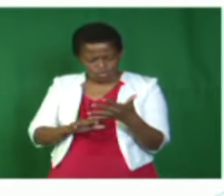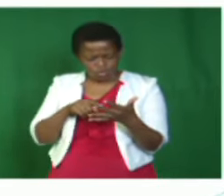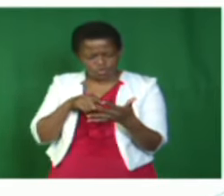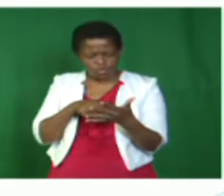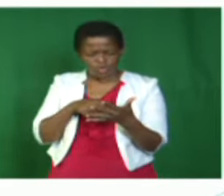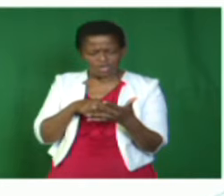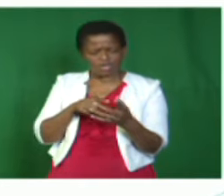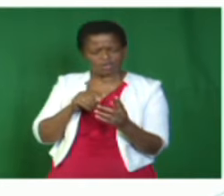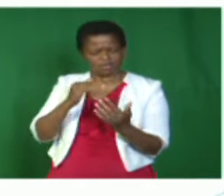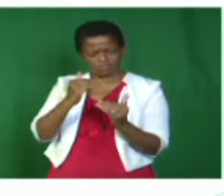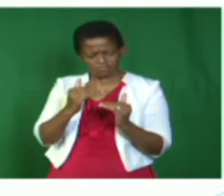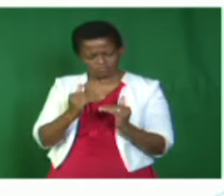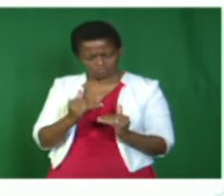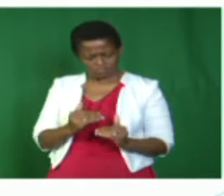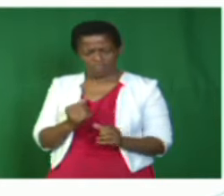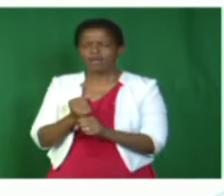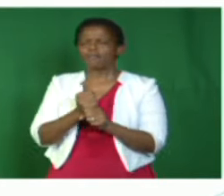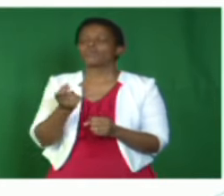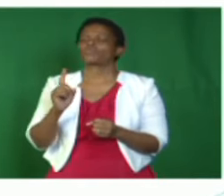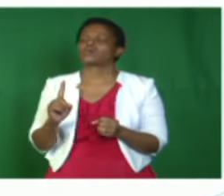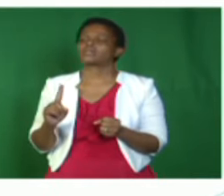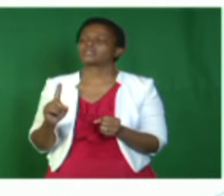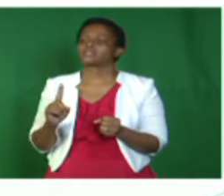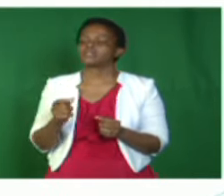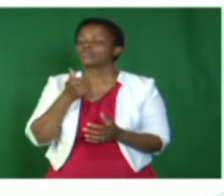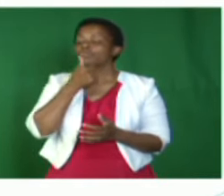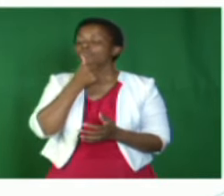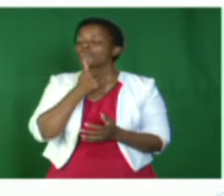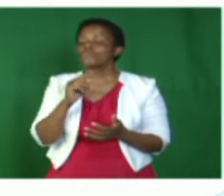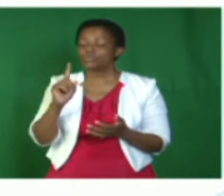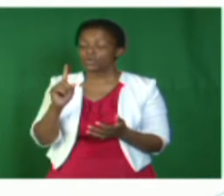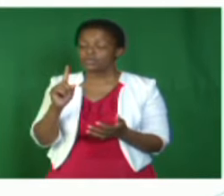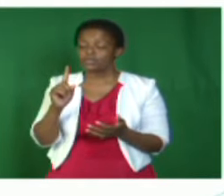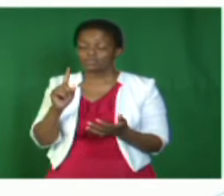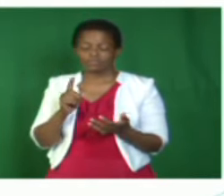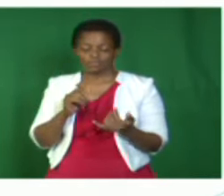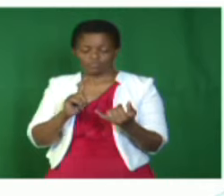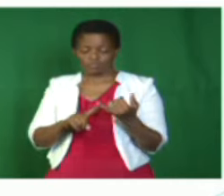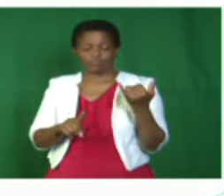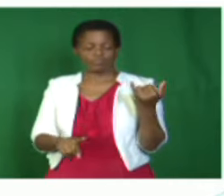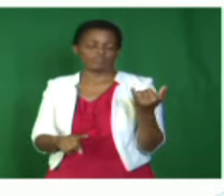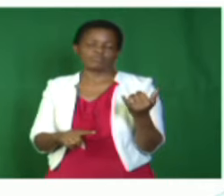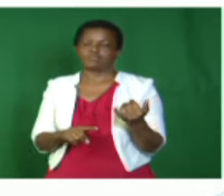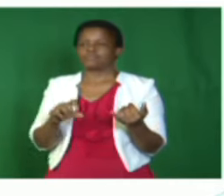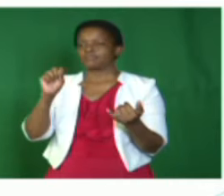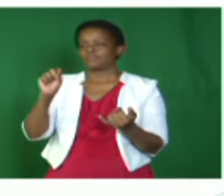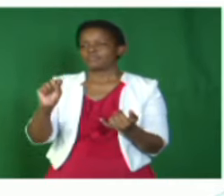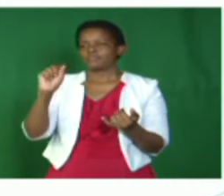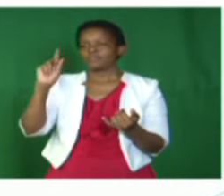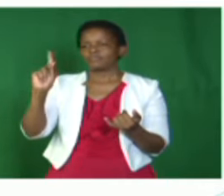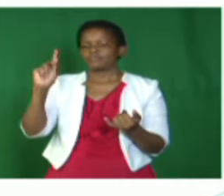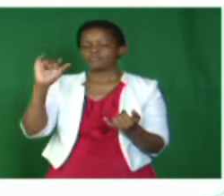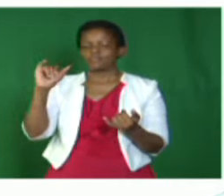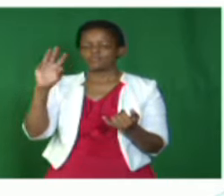and details, it is when we normally use the skimming and scanning approach. When you are skimming